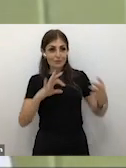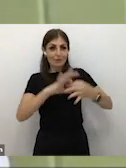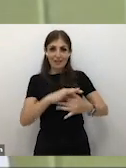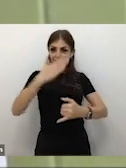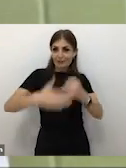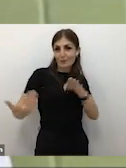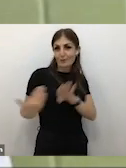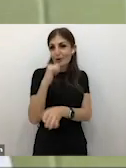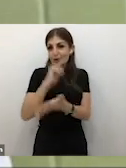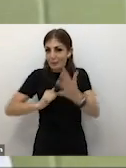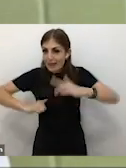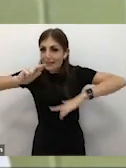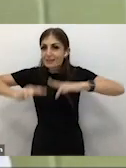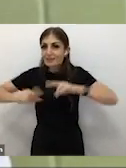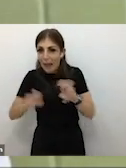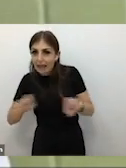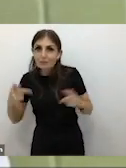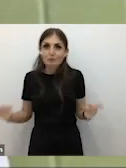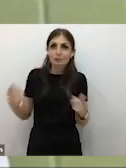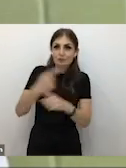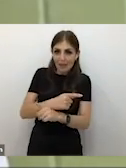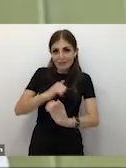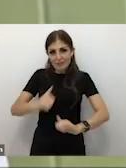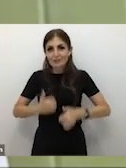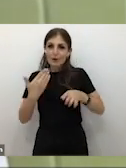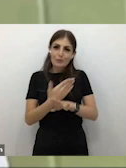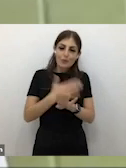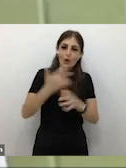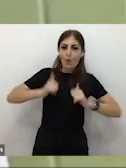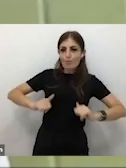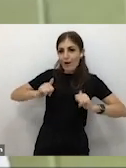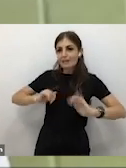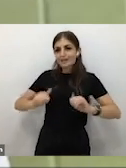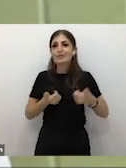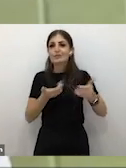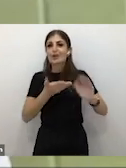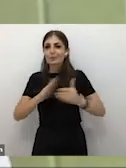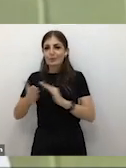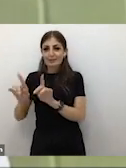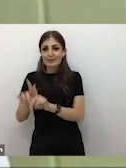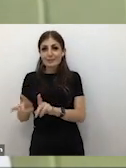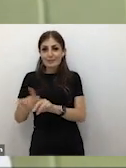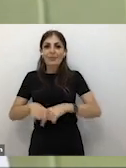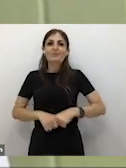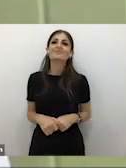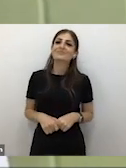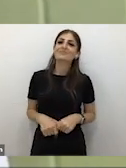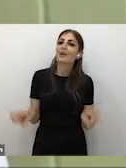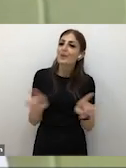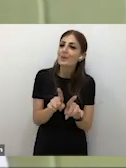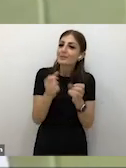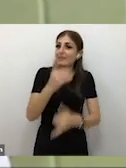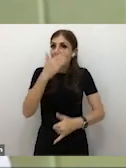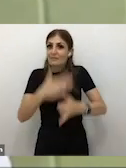and develop some actionable plans for change in your work or practice and in your communities. We'll also have a chance at the